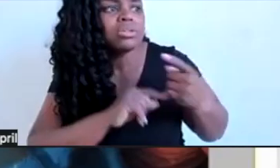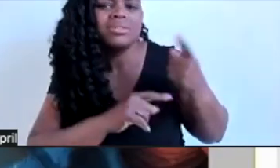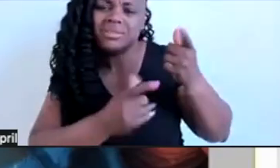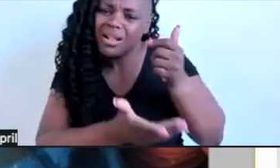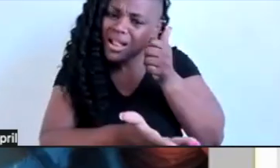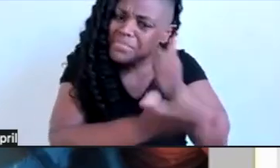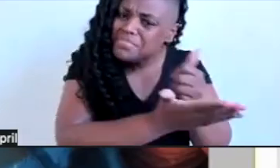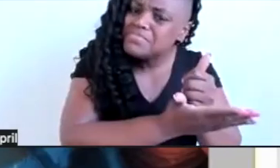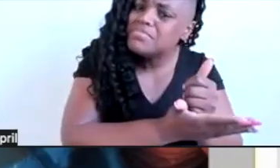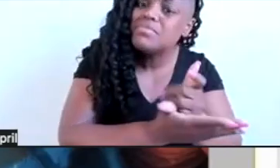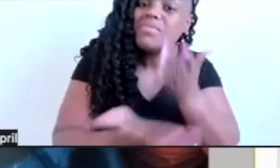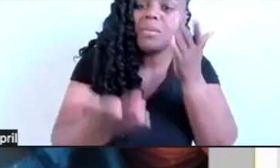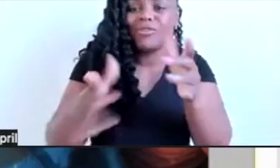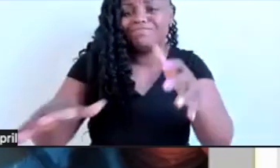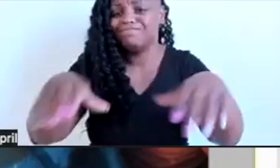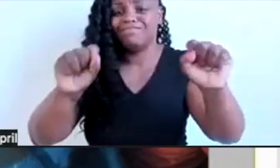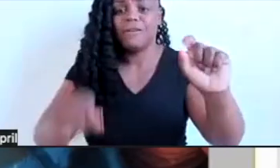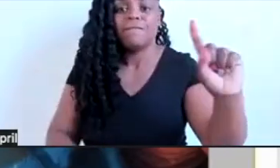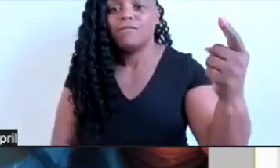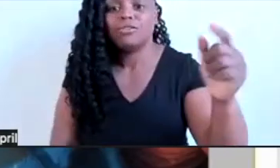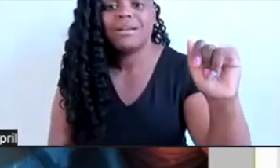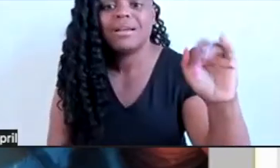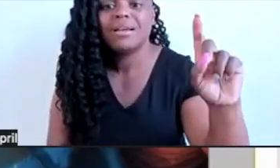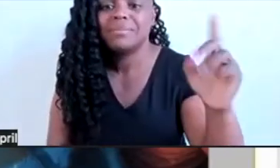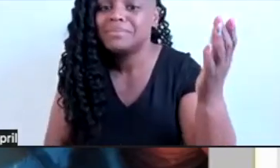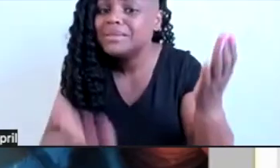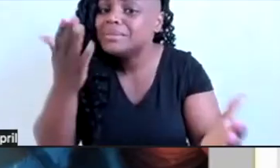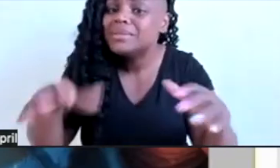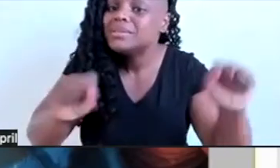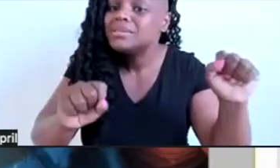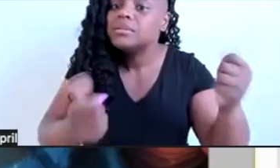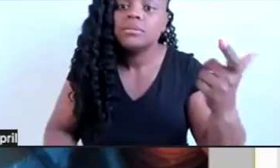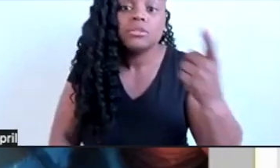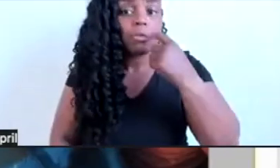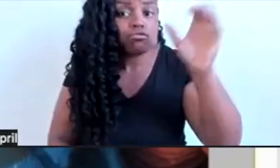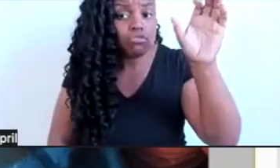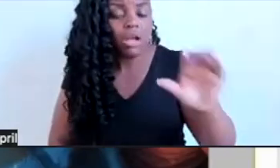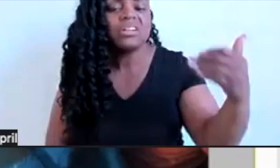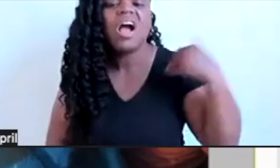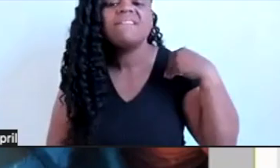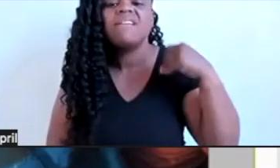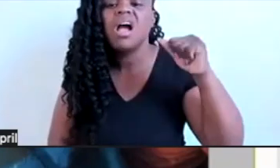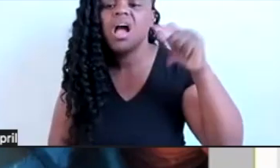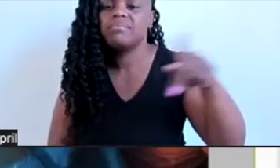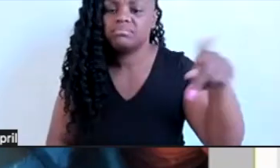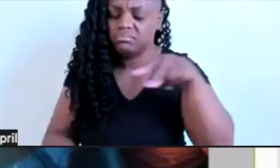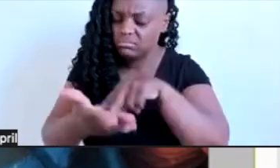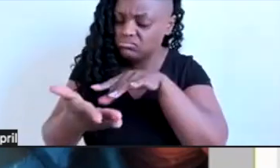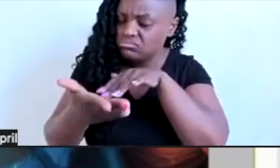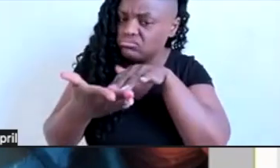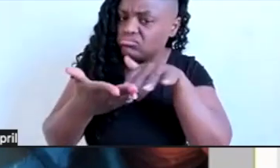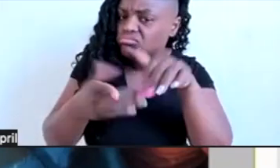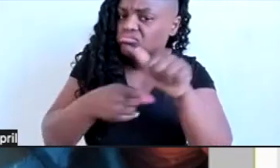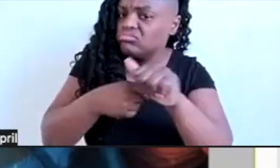or download the Red Cross First Aid app to learn how to control bleeding, stabilize broken bones, and treat